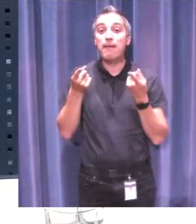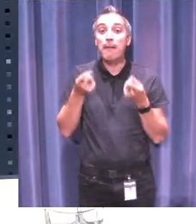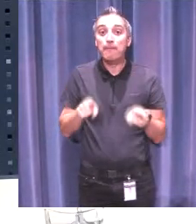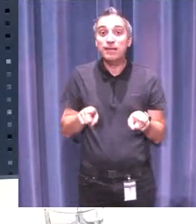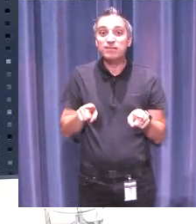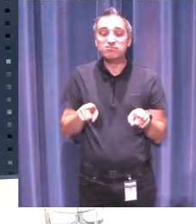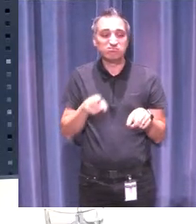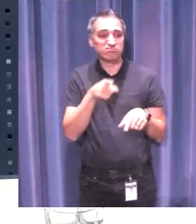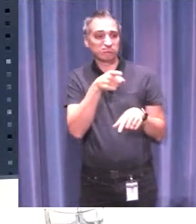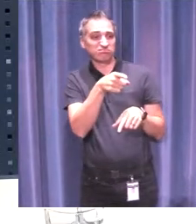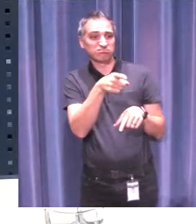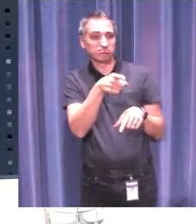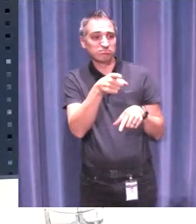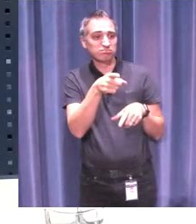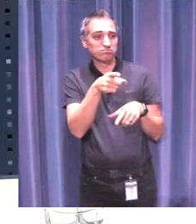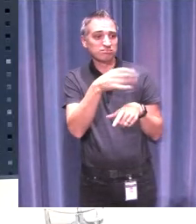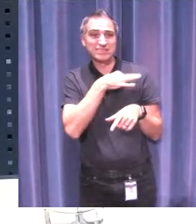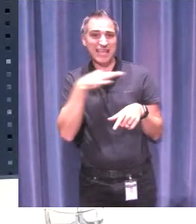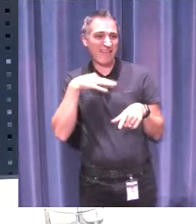who wasn't meeting the